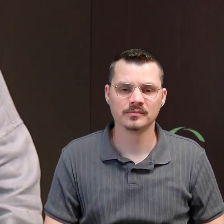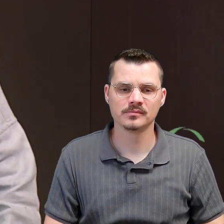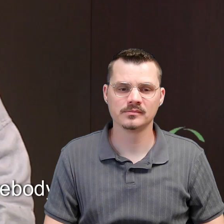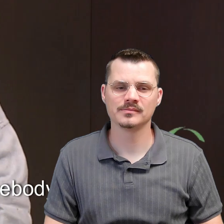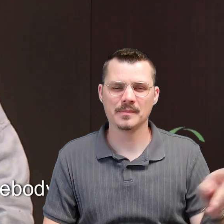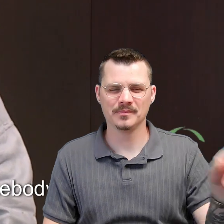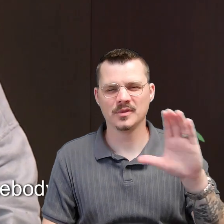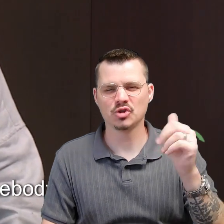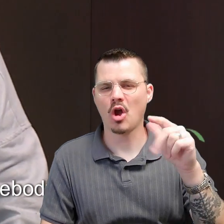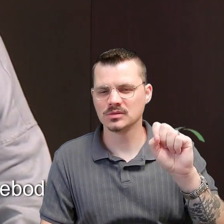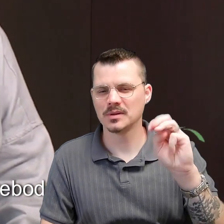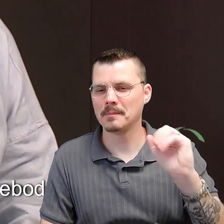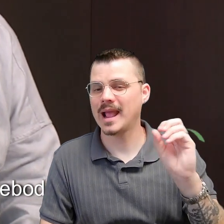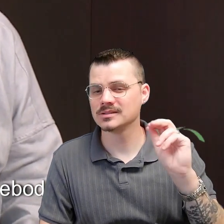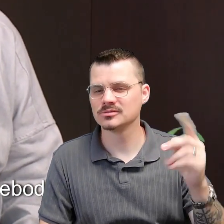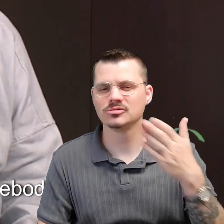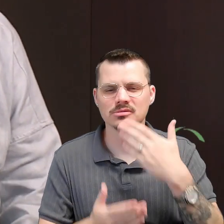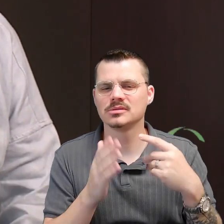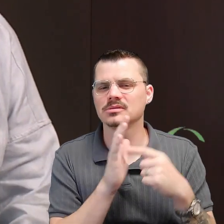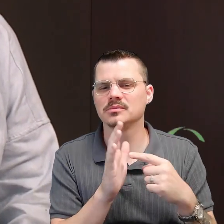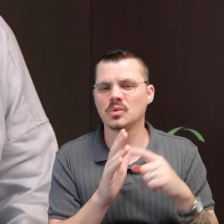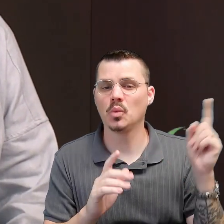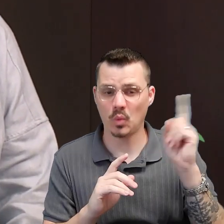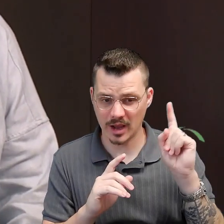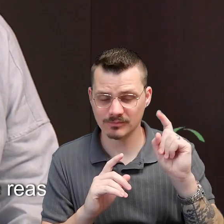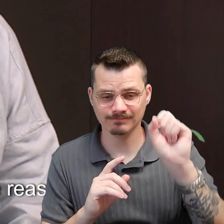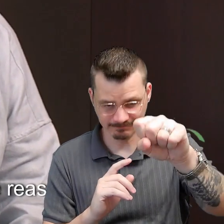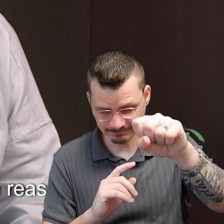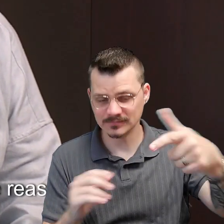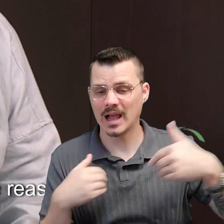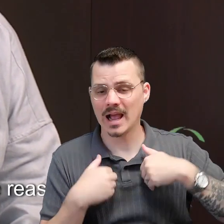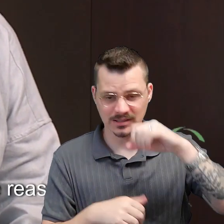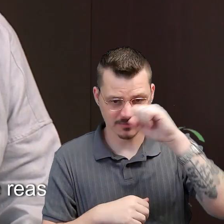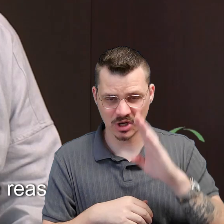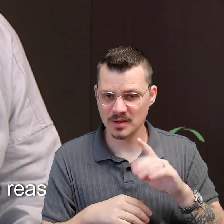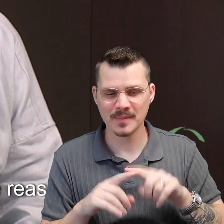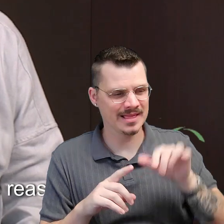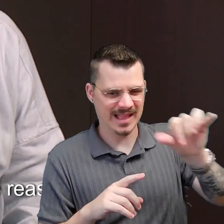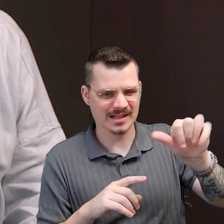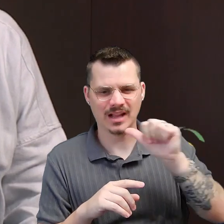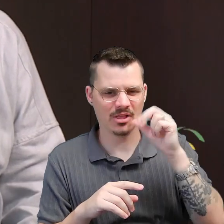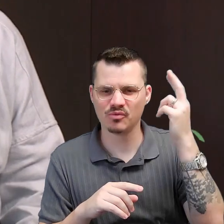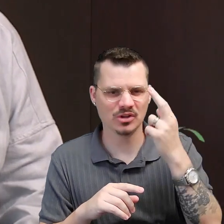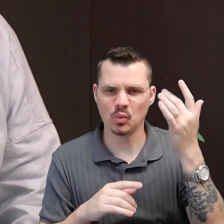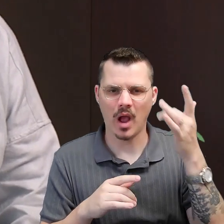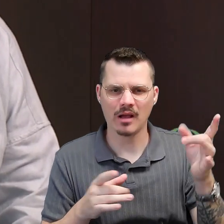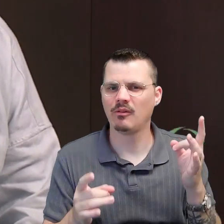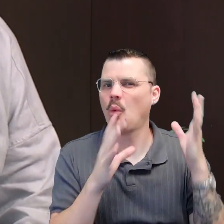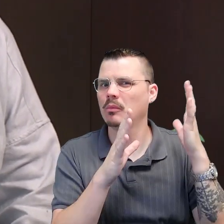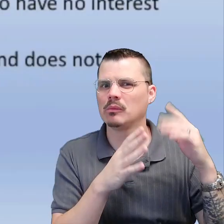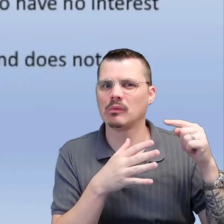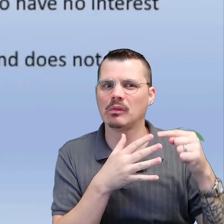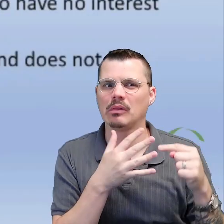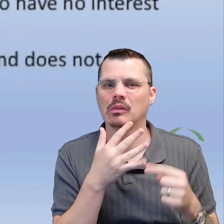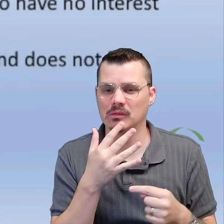And Manson is a very good example of somebody where, yep, he had schizophrenia, but that wasn't the reason for all the horrible things he